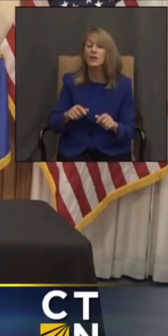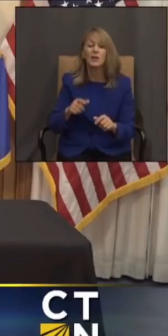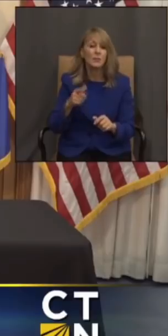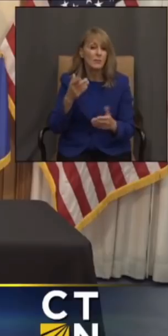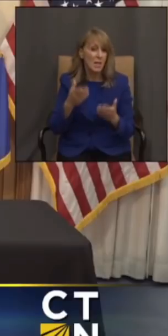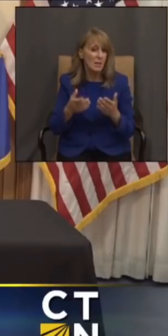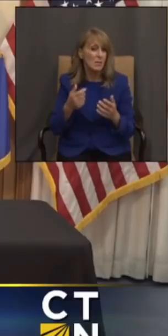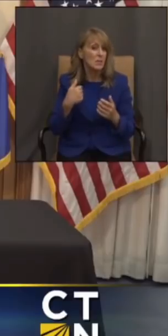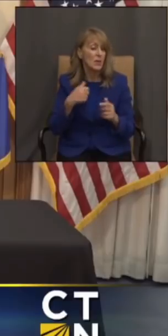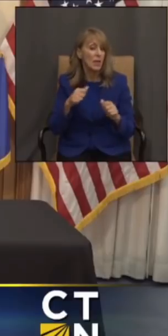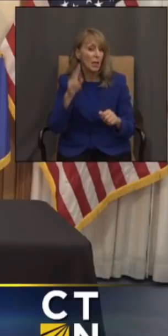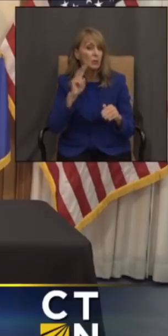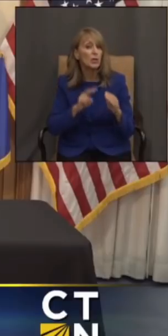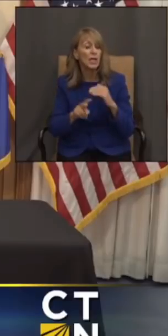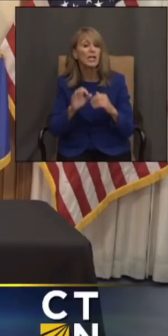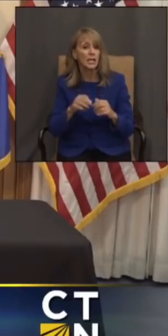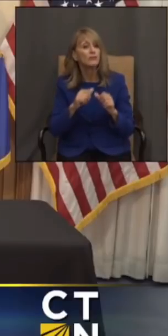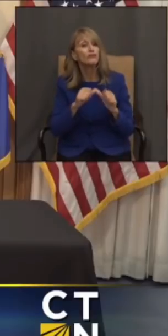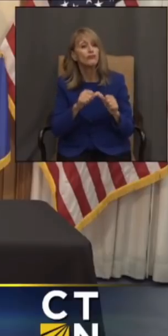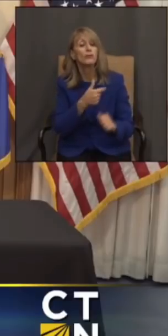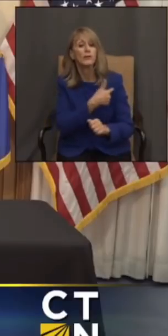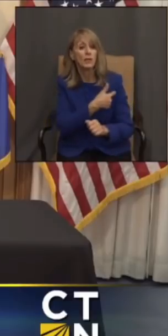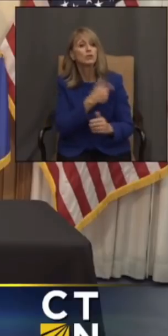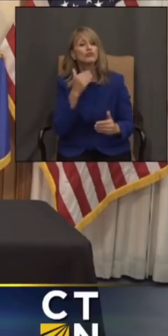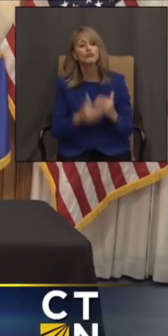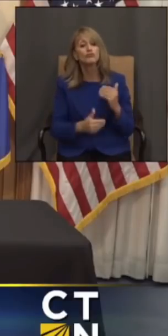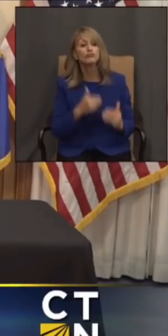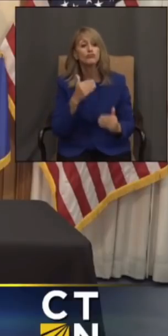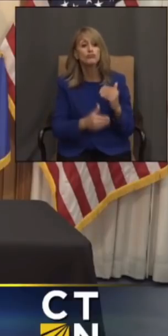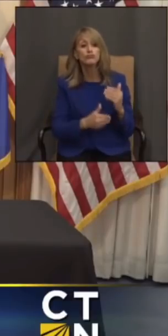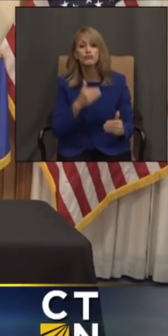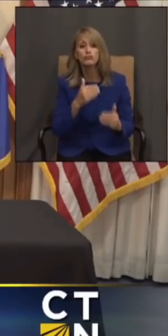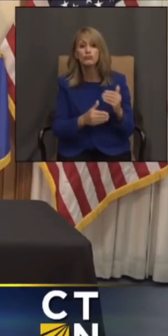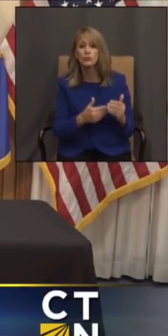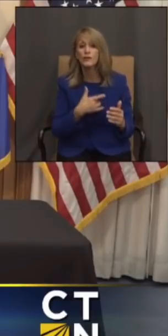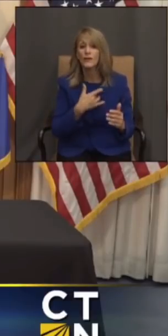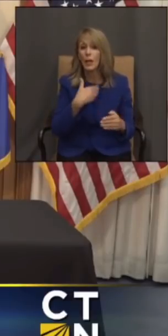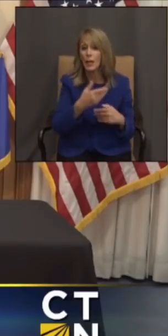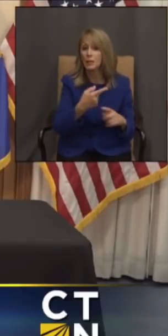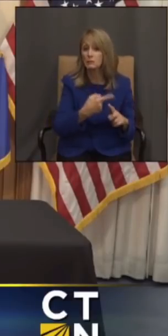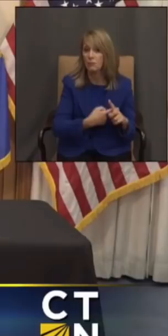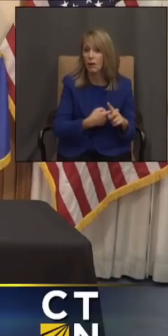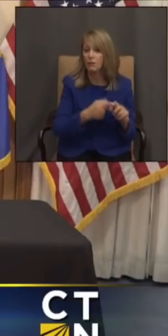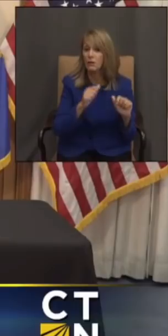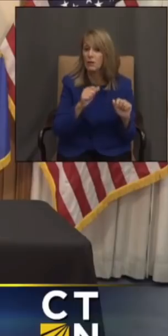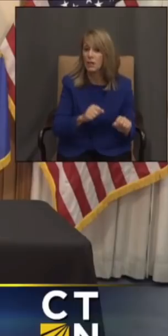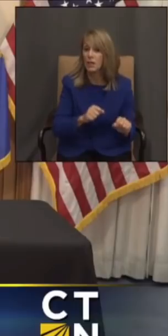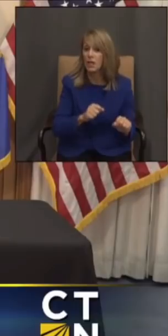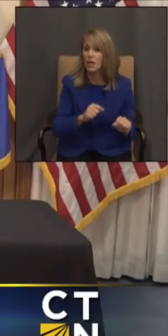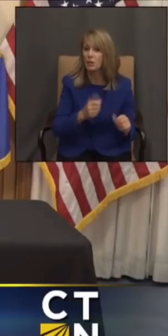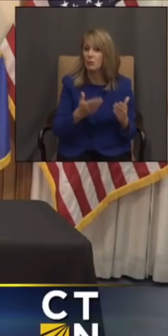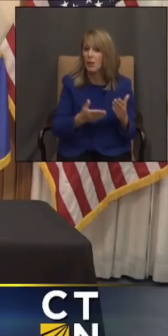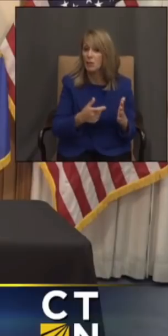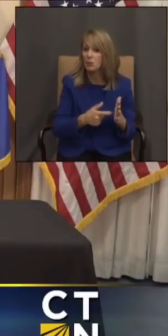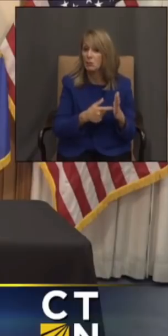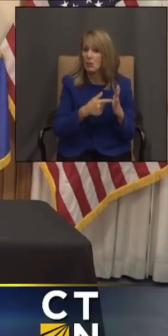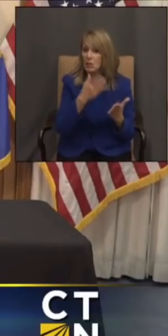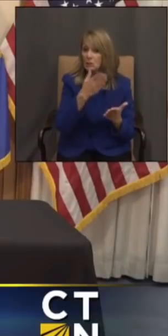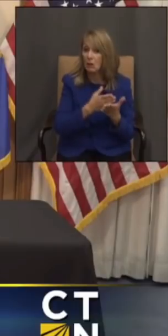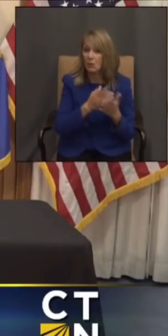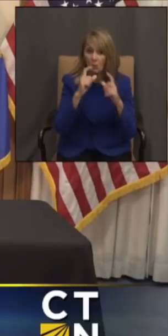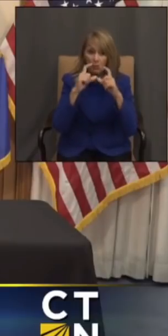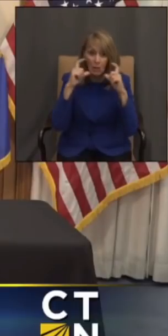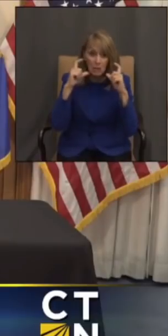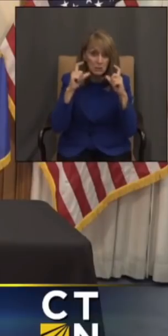continue at the current clip that like we would be in a situation a month or so from now to talk about lifting our mandate?